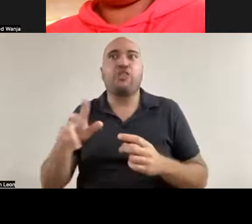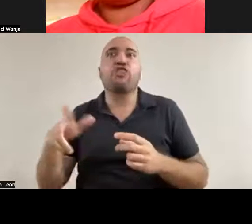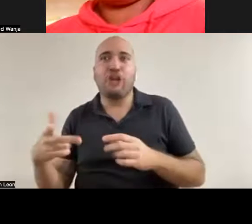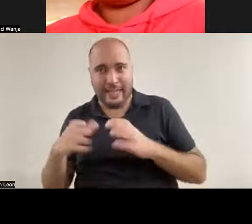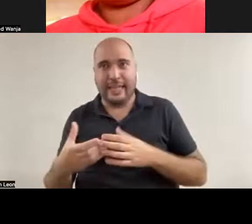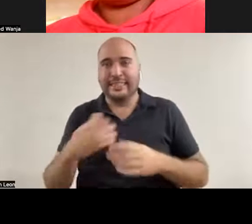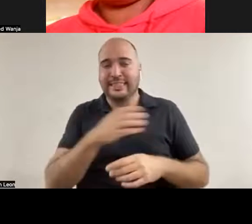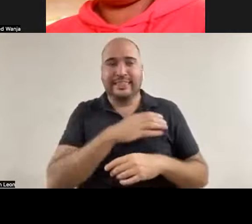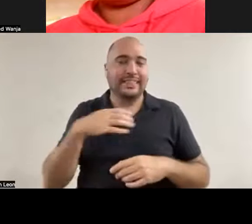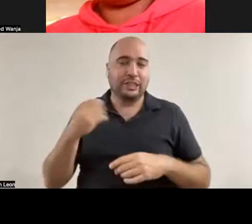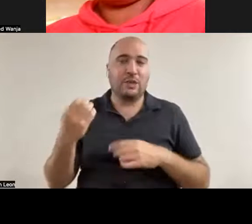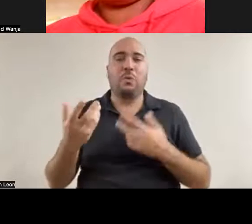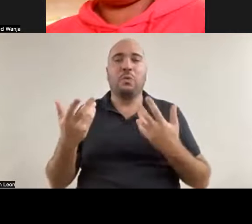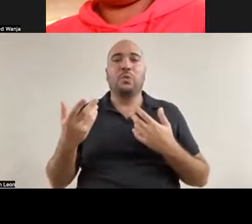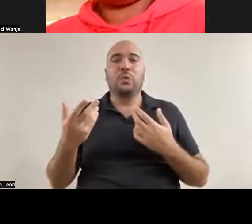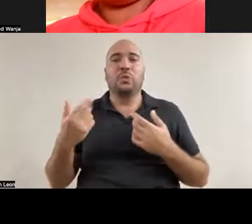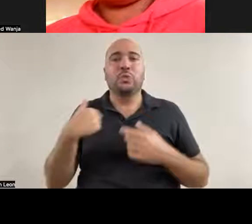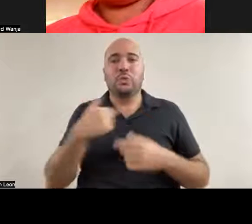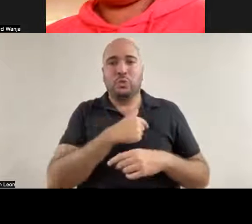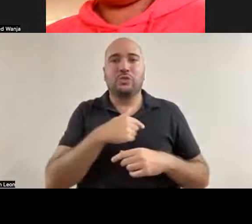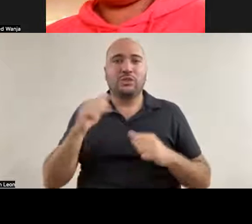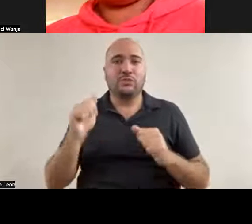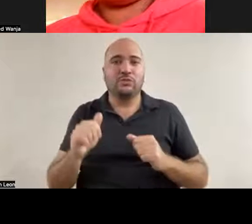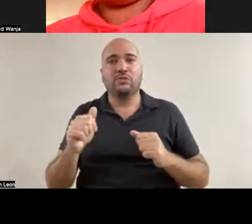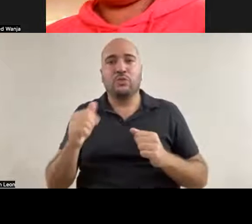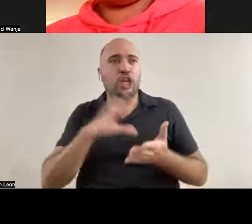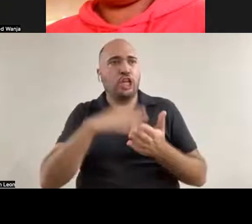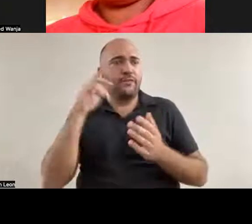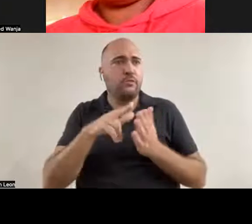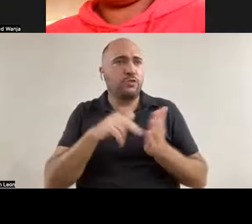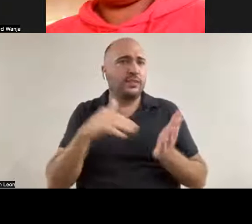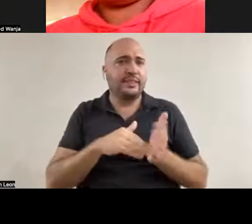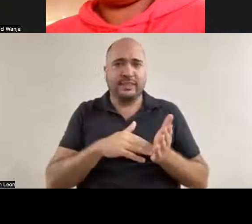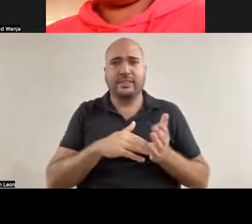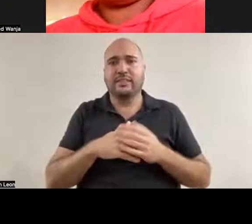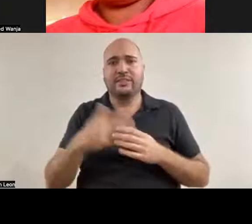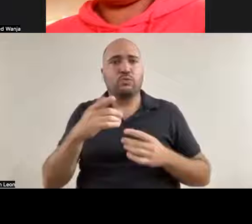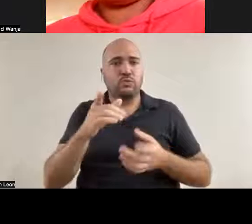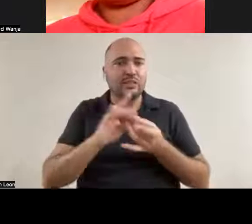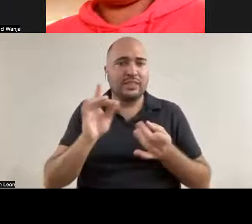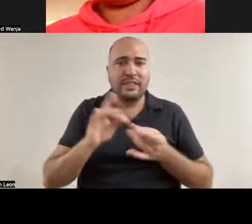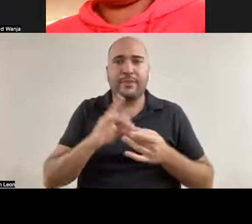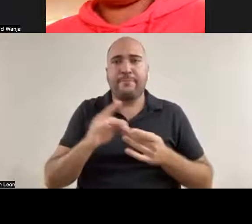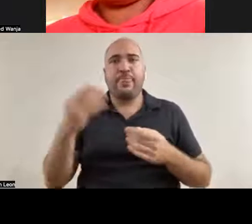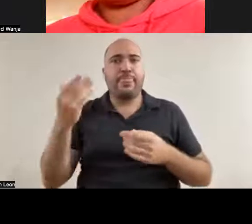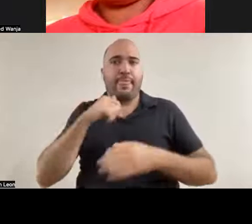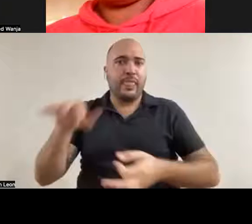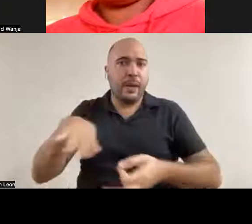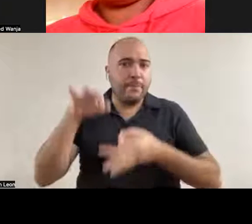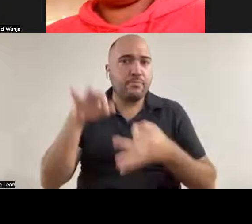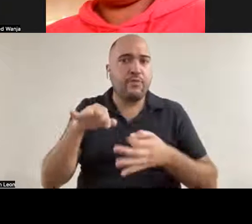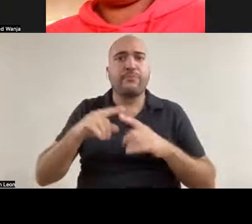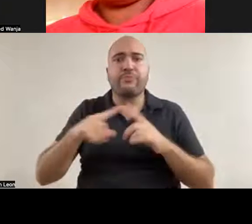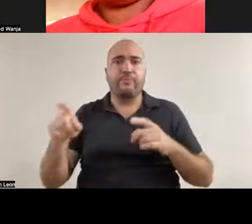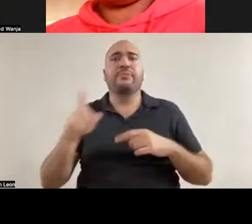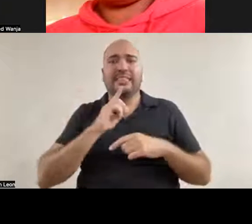So we can learn from New Zealand, and like you said, maybe it's not perfect, but it